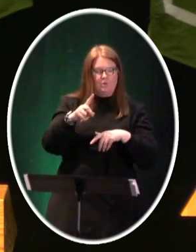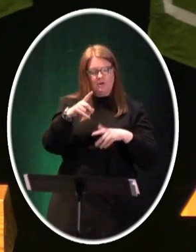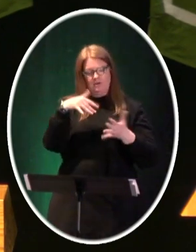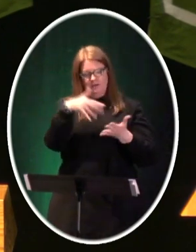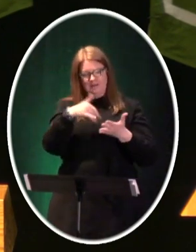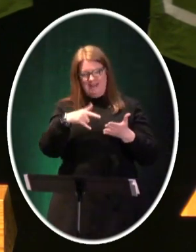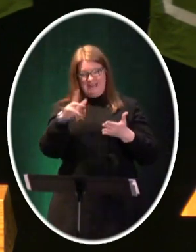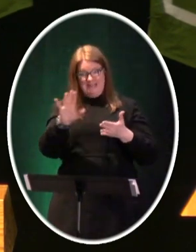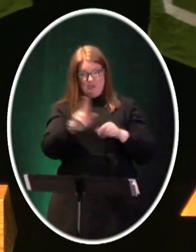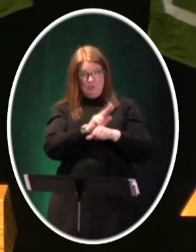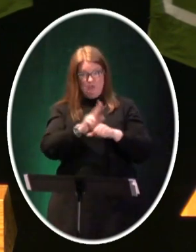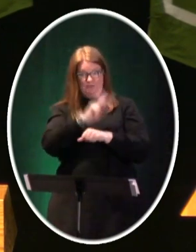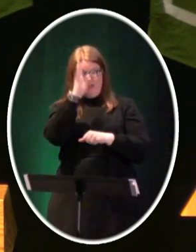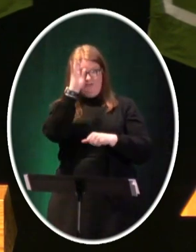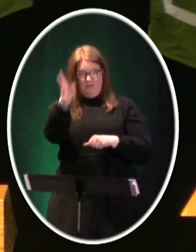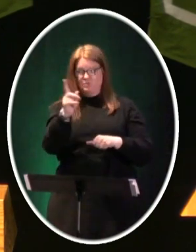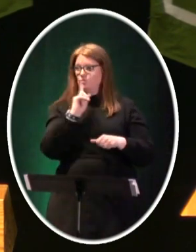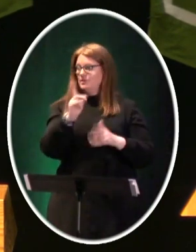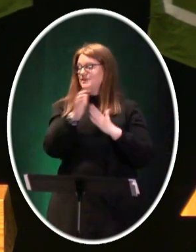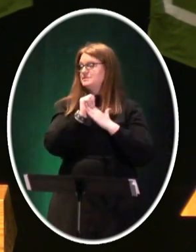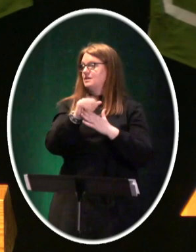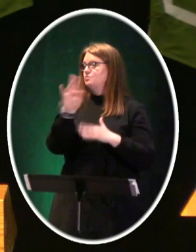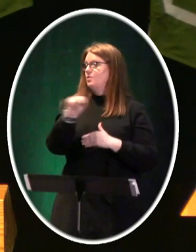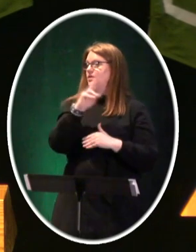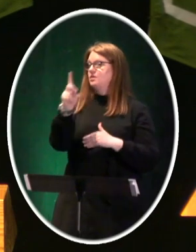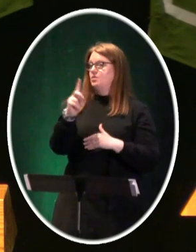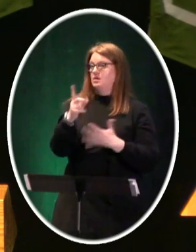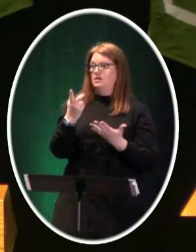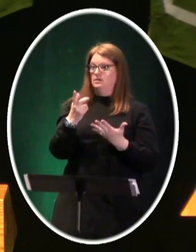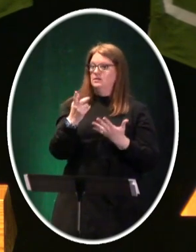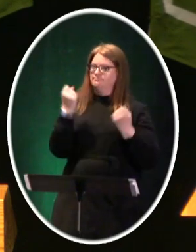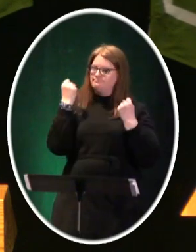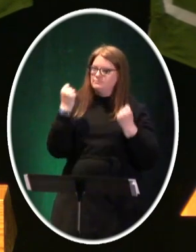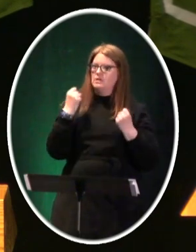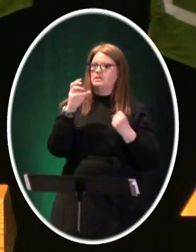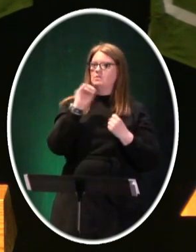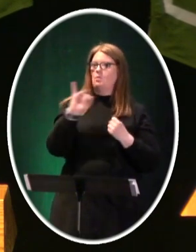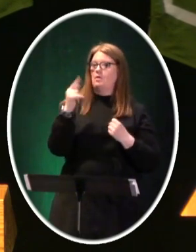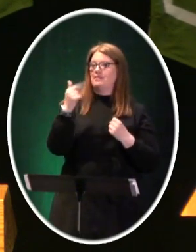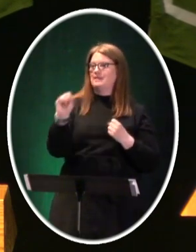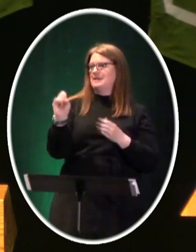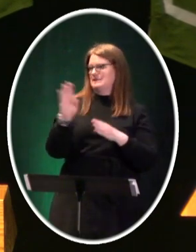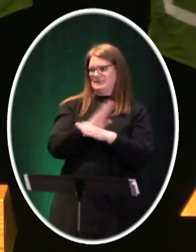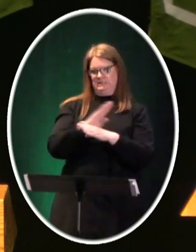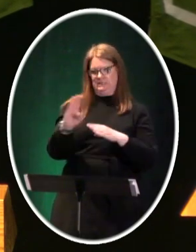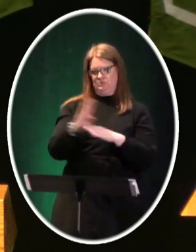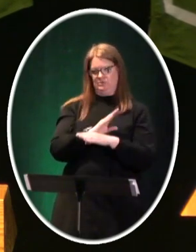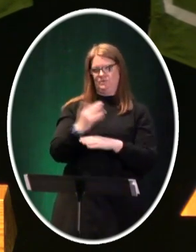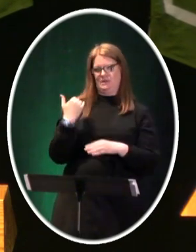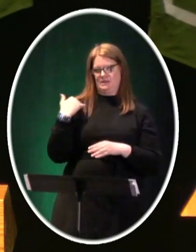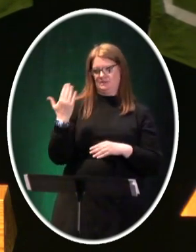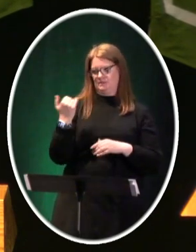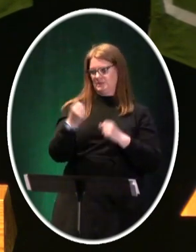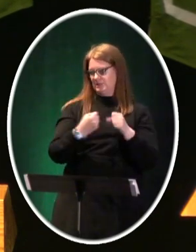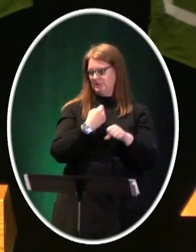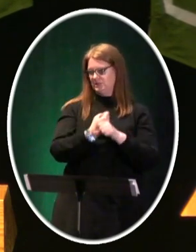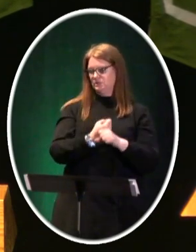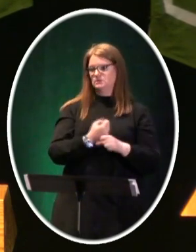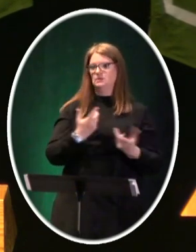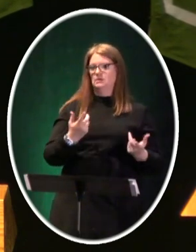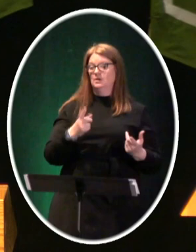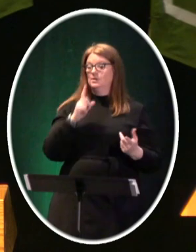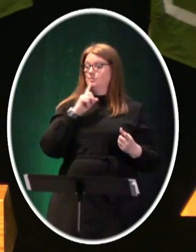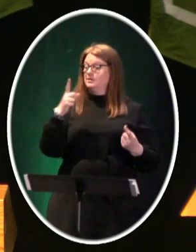of innovation has led the way for North Dakota's dominance in the oil and gas industry the last 15 years. A